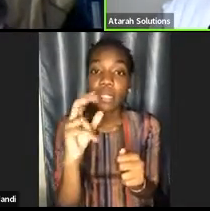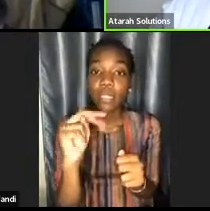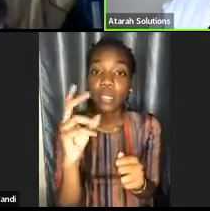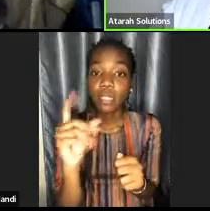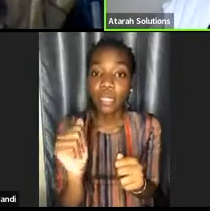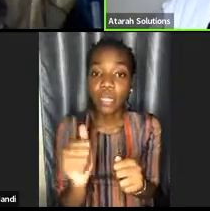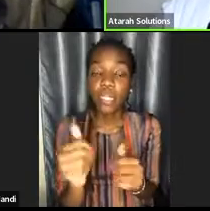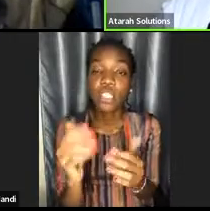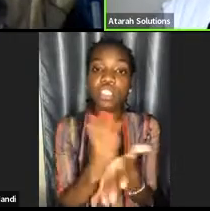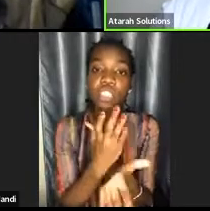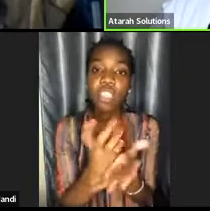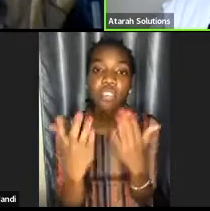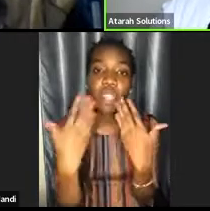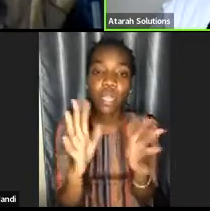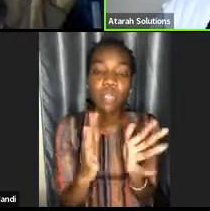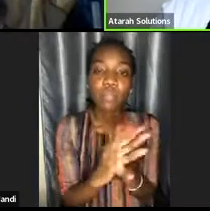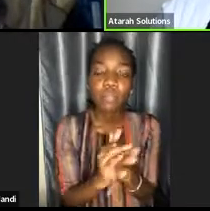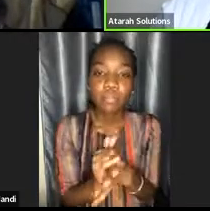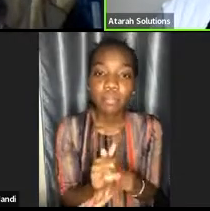your inbox.